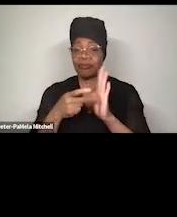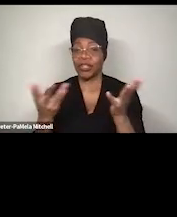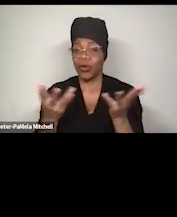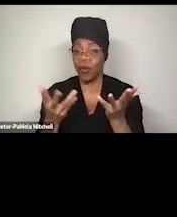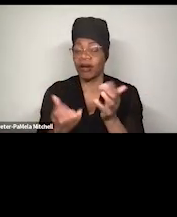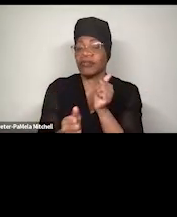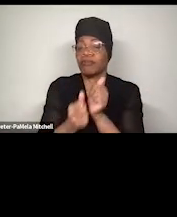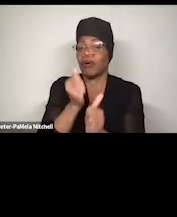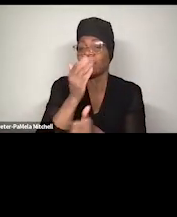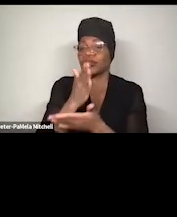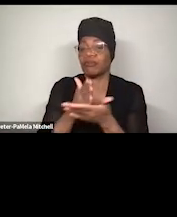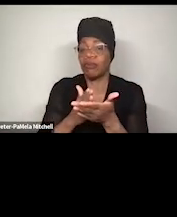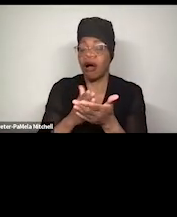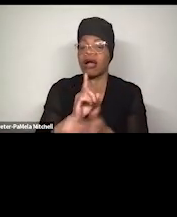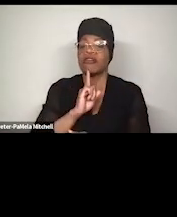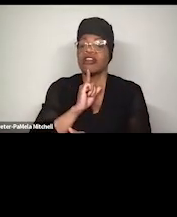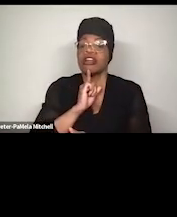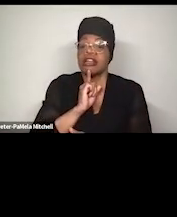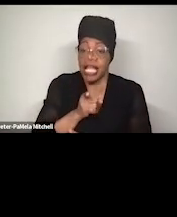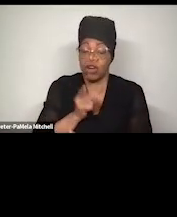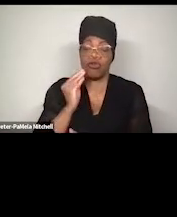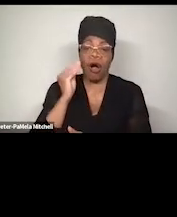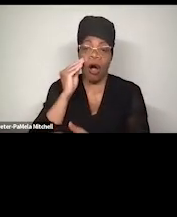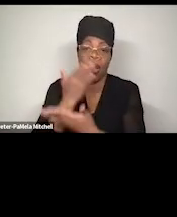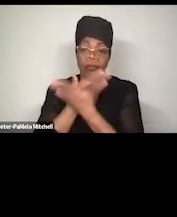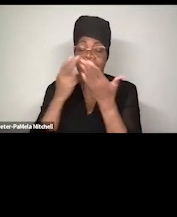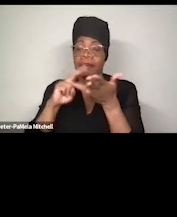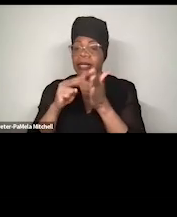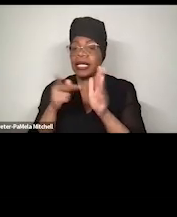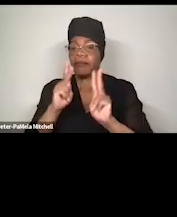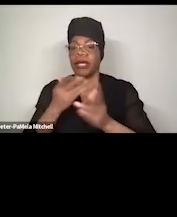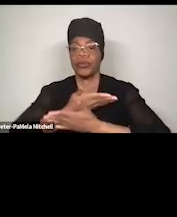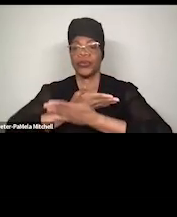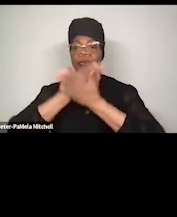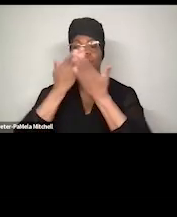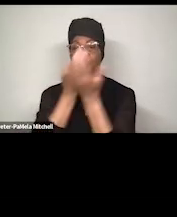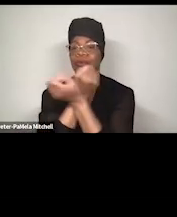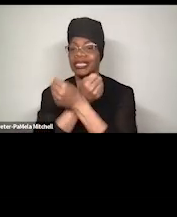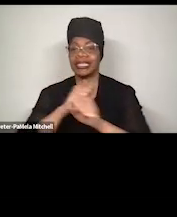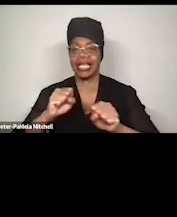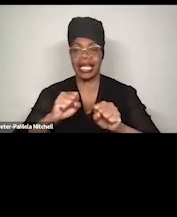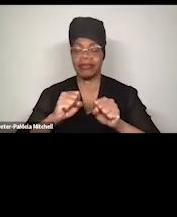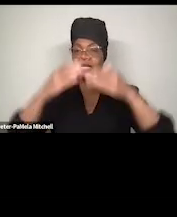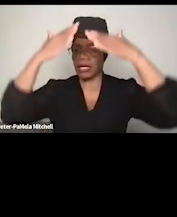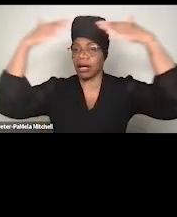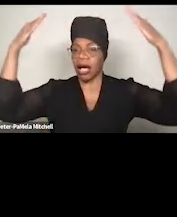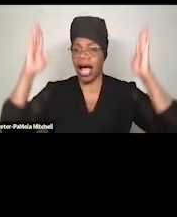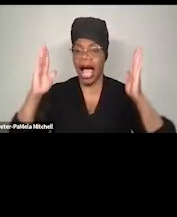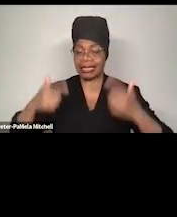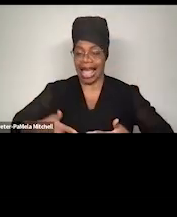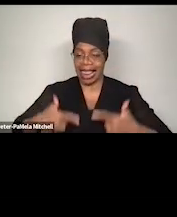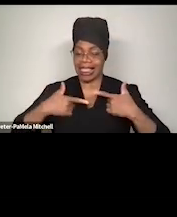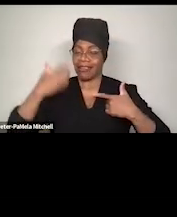the most part, literal homelessness, meaning the person is unsheltered, living on the street, or in a place that's unfit for